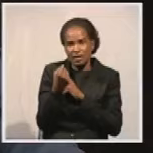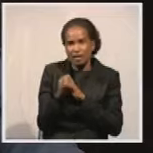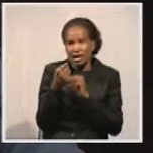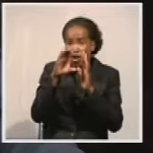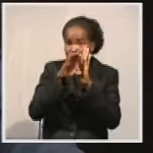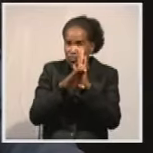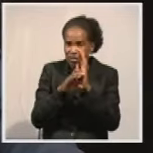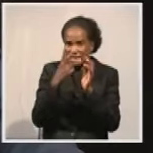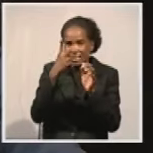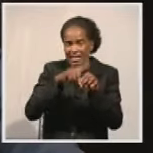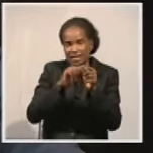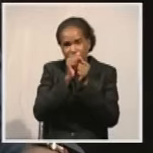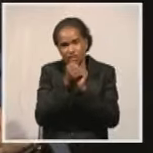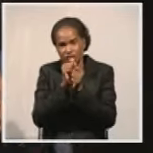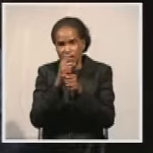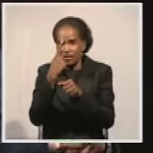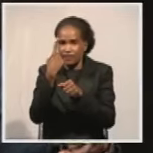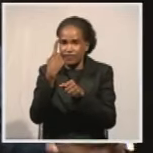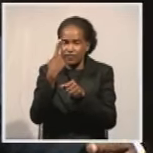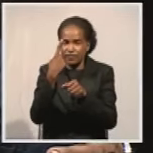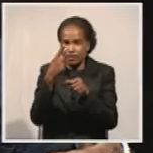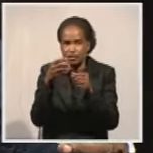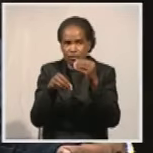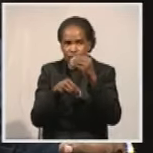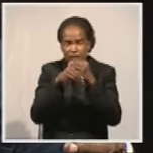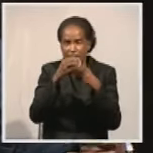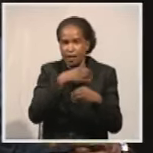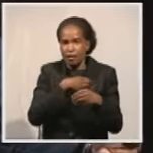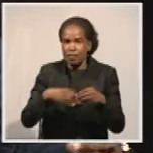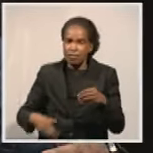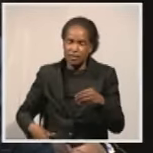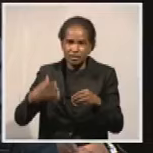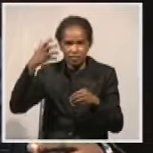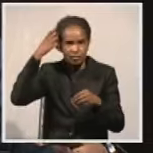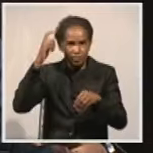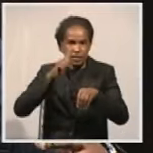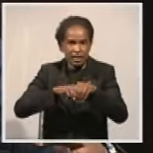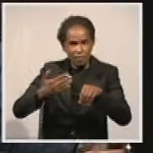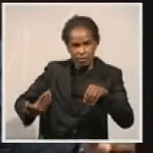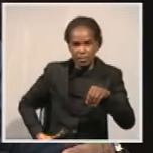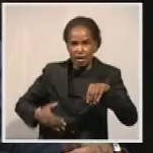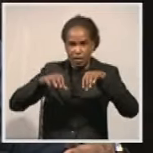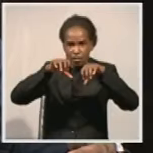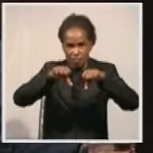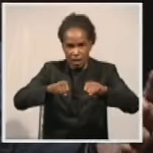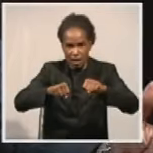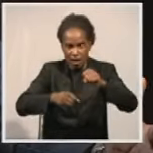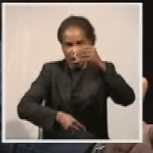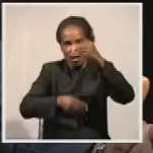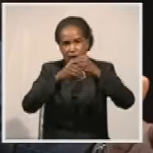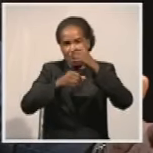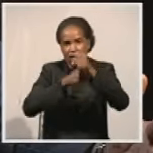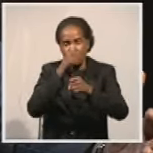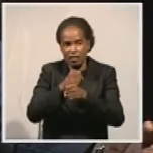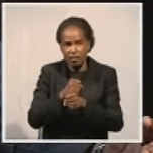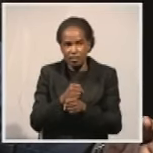took place on the constitution. The first one being the extension for the founding father. Here you have to help me now with the period. Was that during the